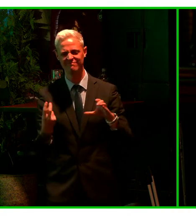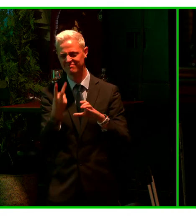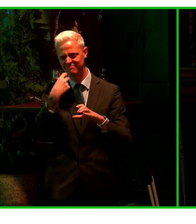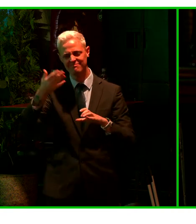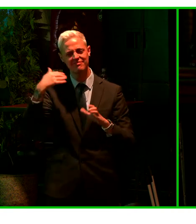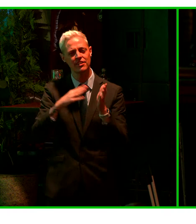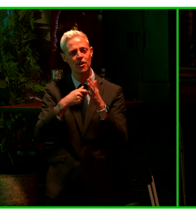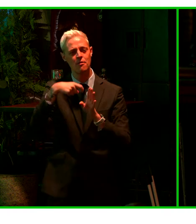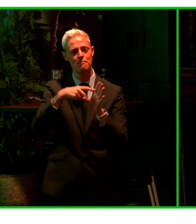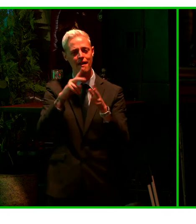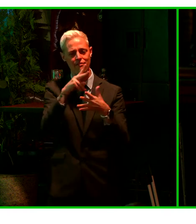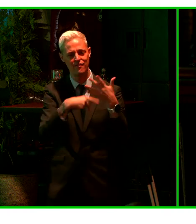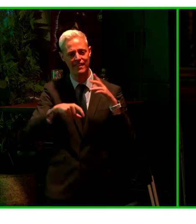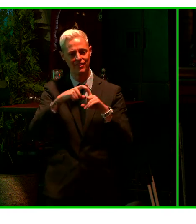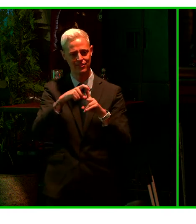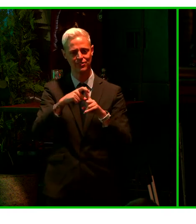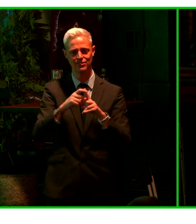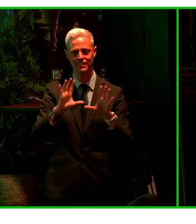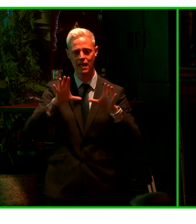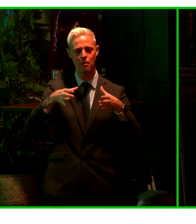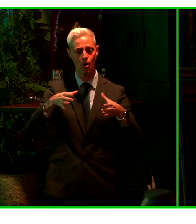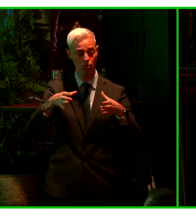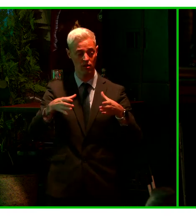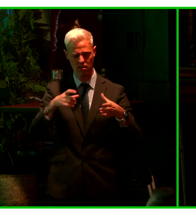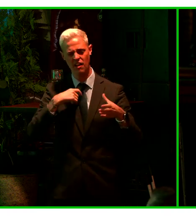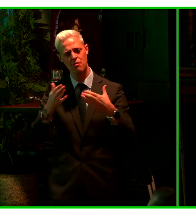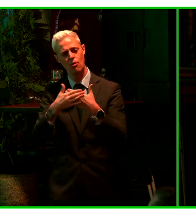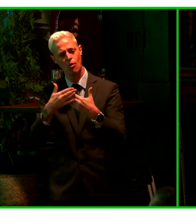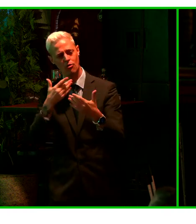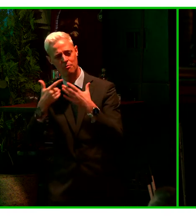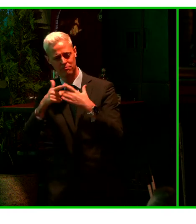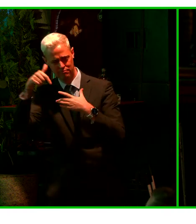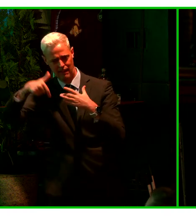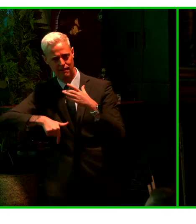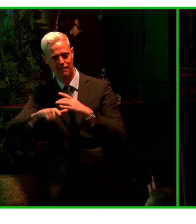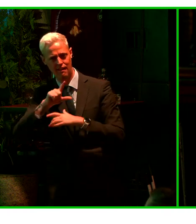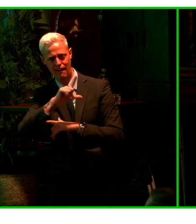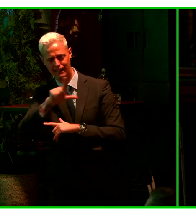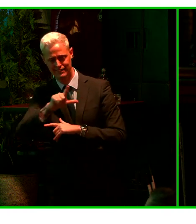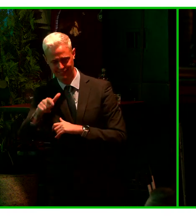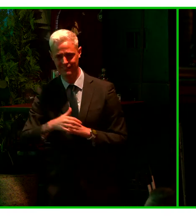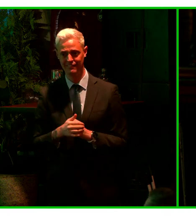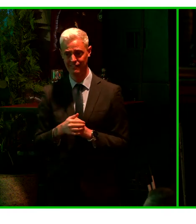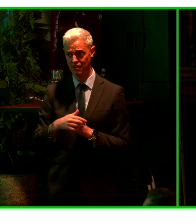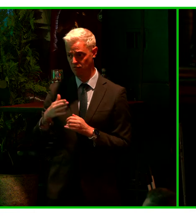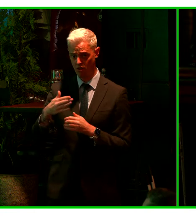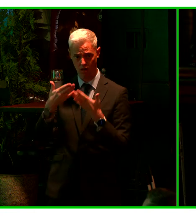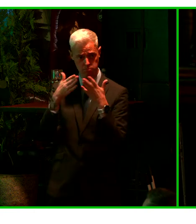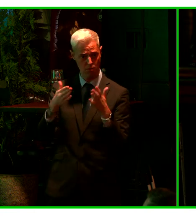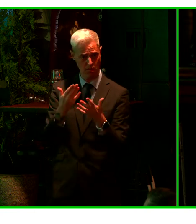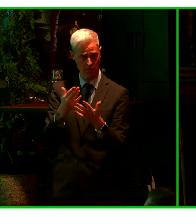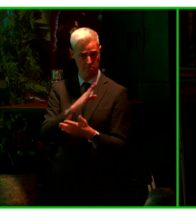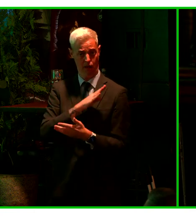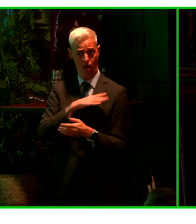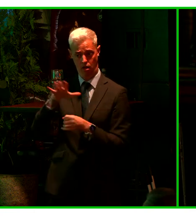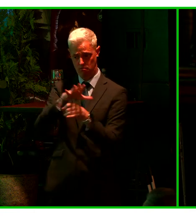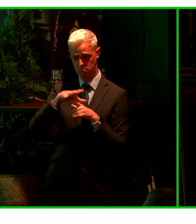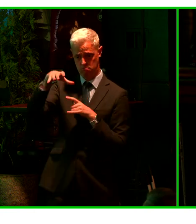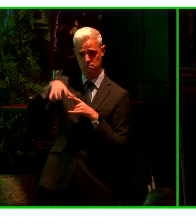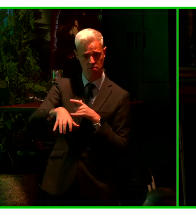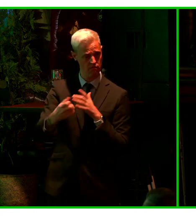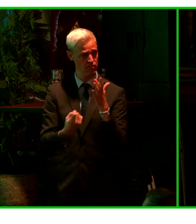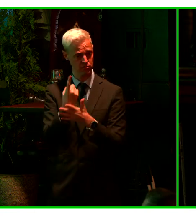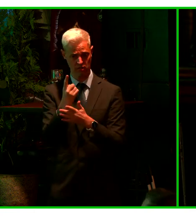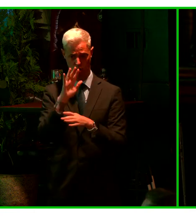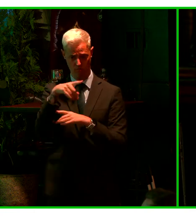development. You'll hear more about that from some of our speakers later. It's got a 7-acre public park, the first one for 100 years here in